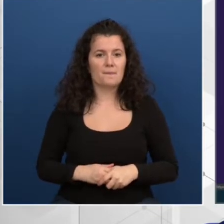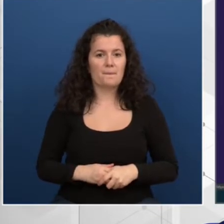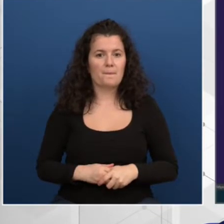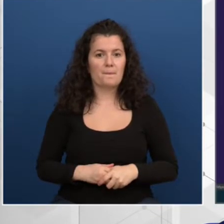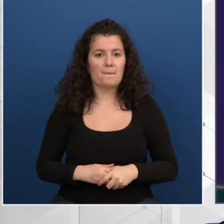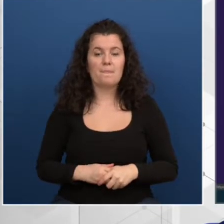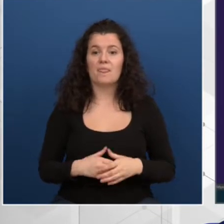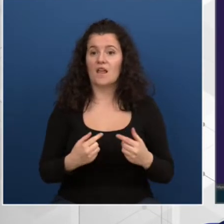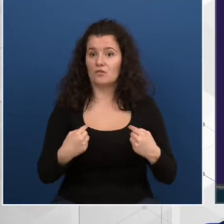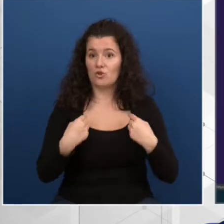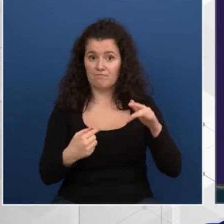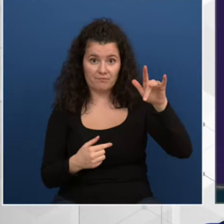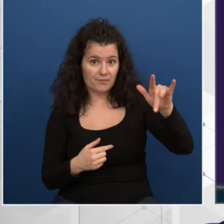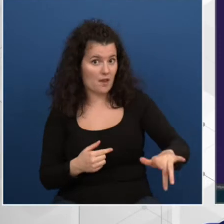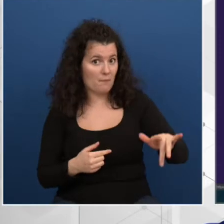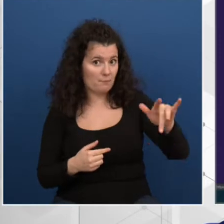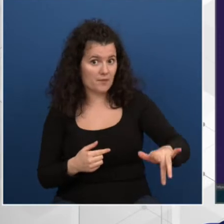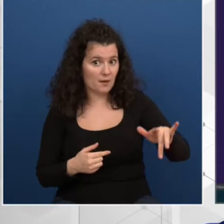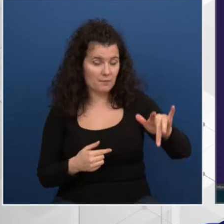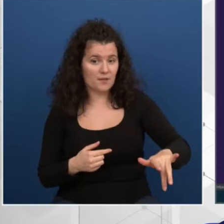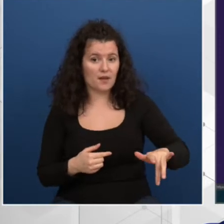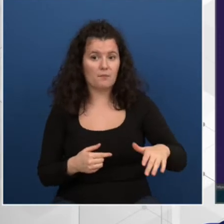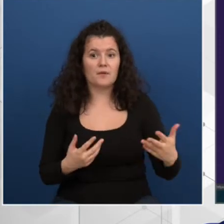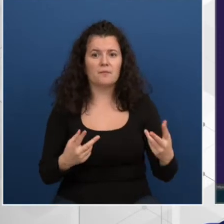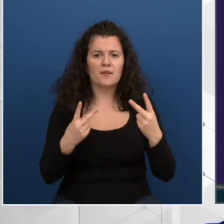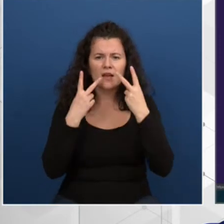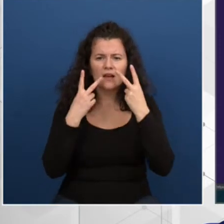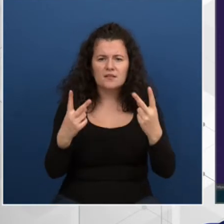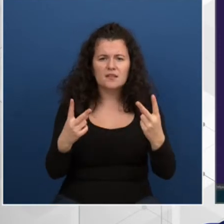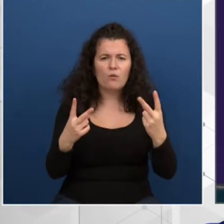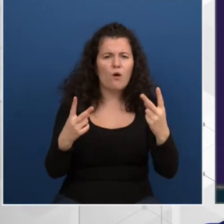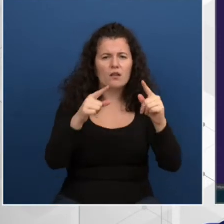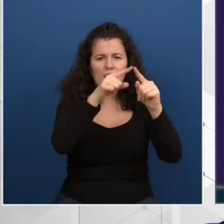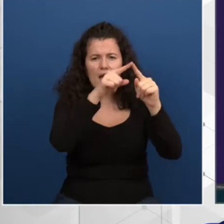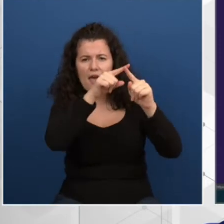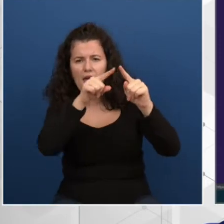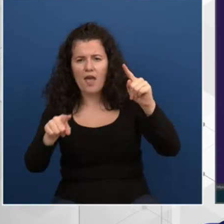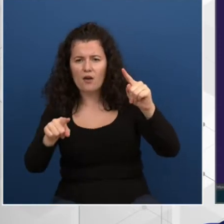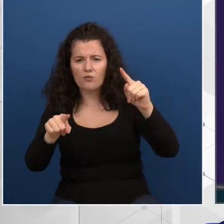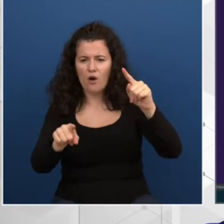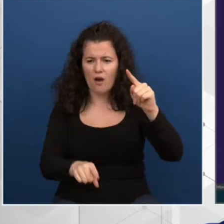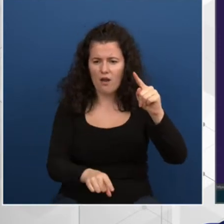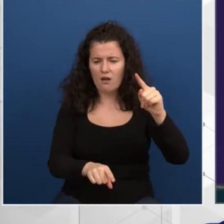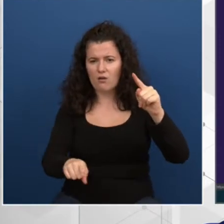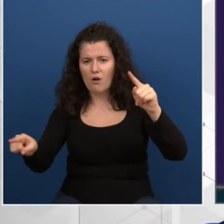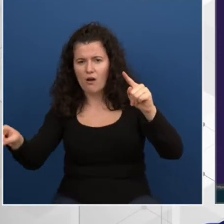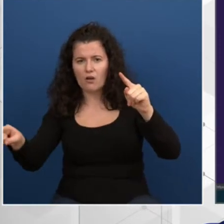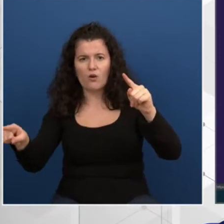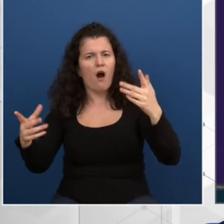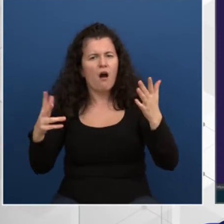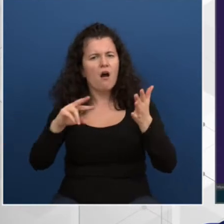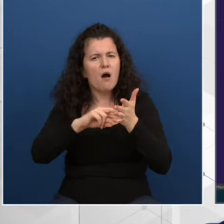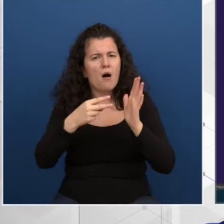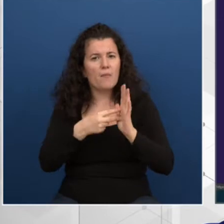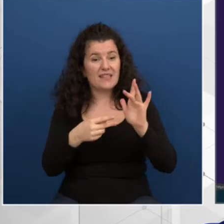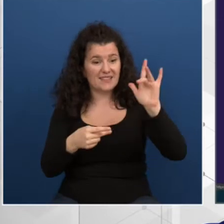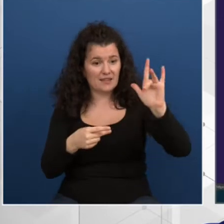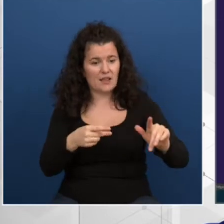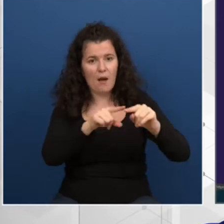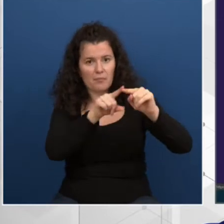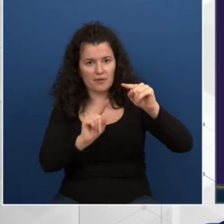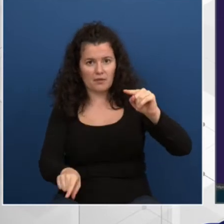tab button, a small circle with a number inside of it appears with arrows connecting it to the circle before it. And so this helps me as a